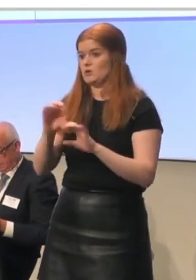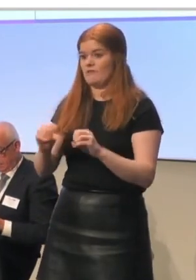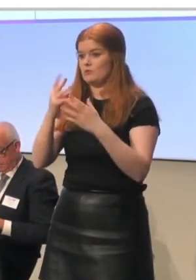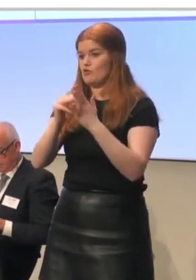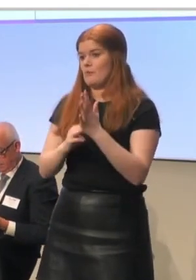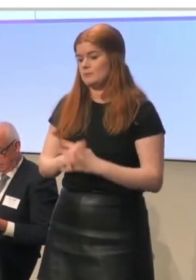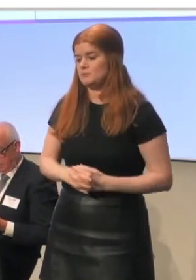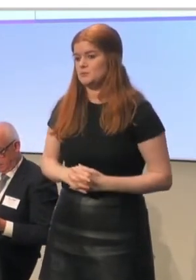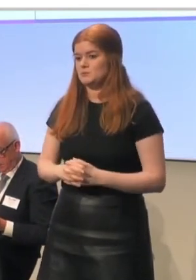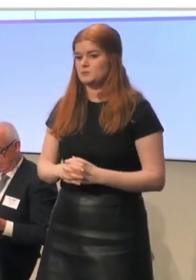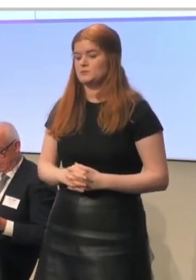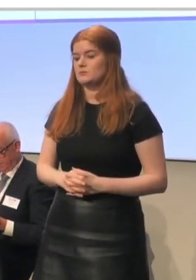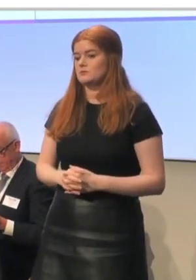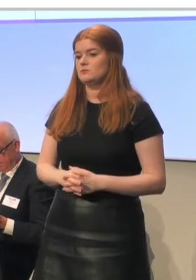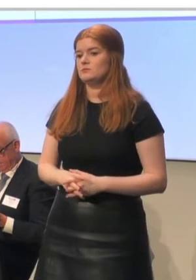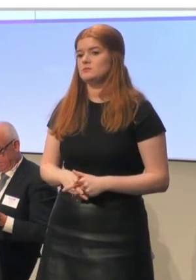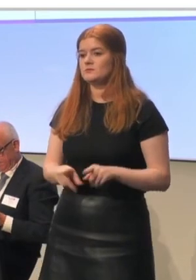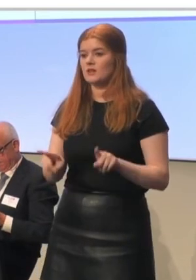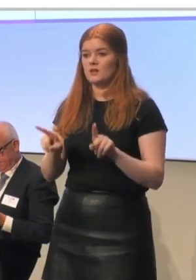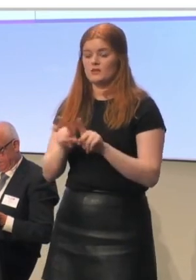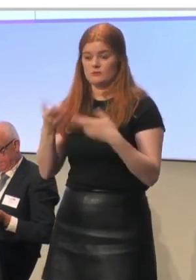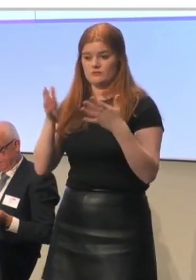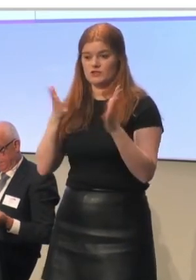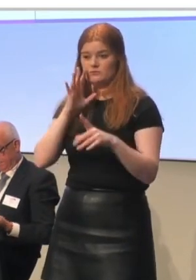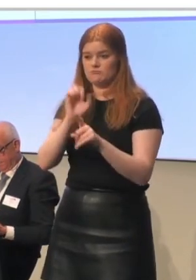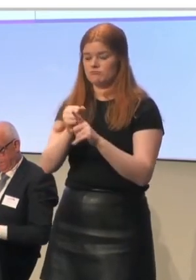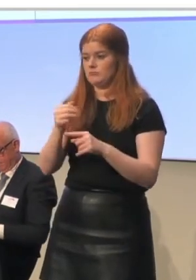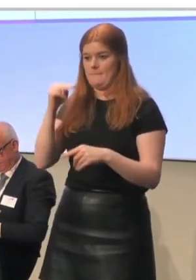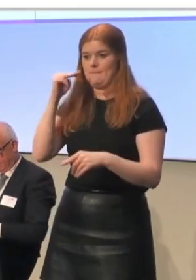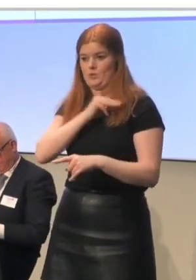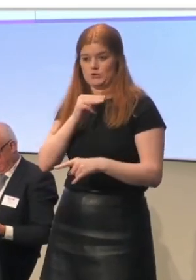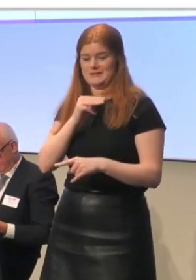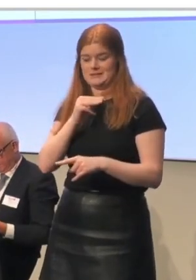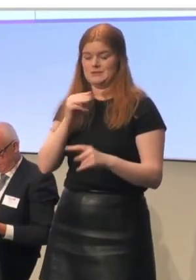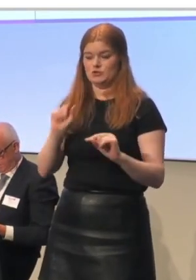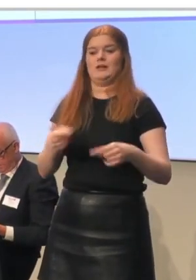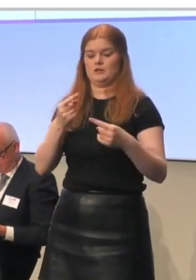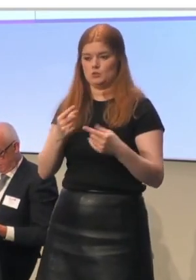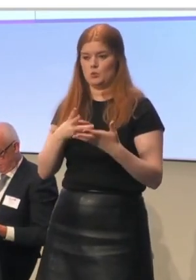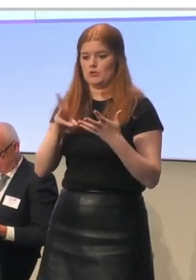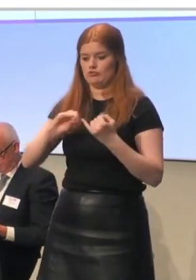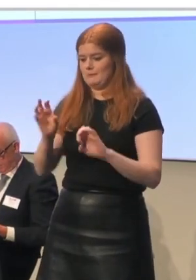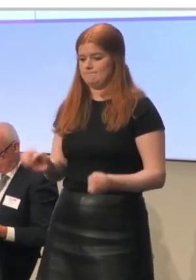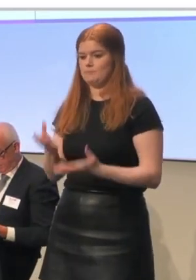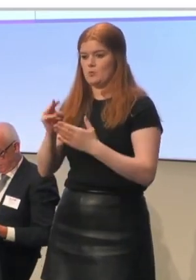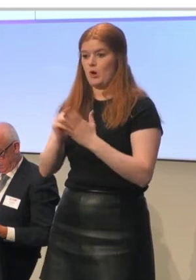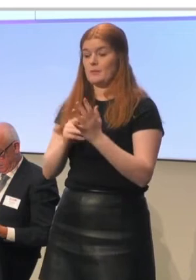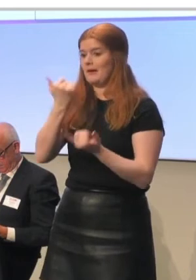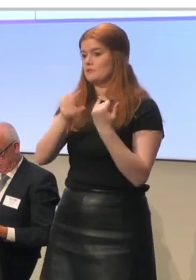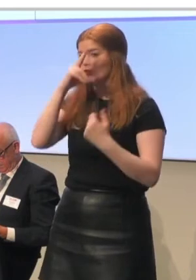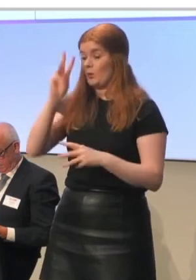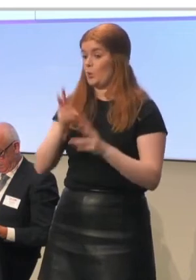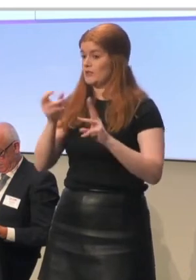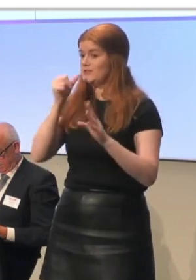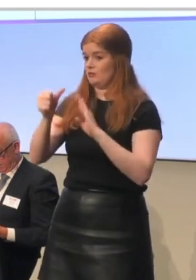programme. But they also identified some key difficulties that they faced in offering the programme. Work experience was a big one